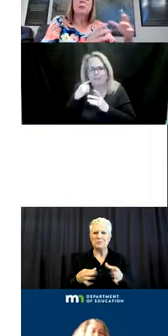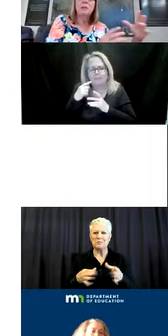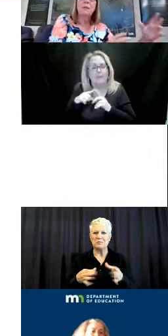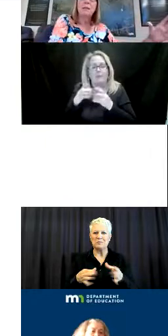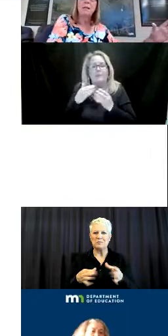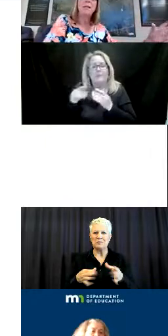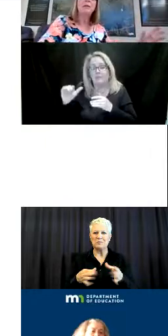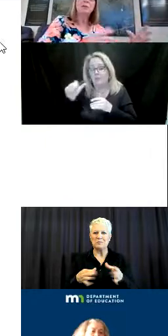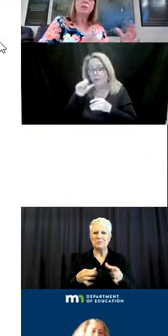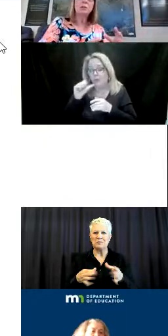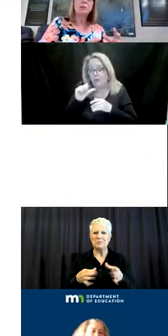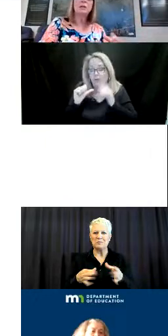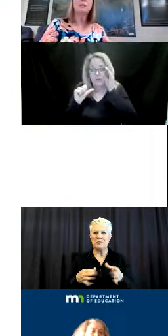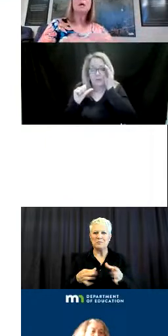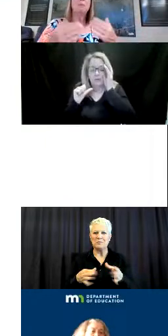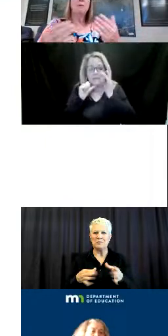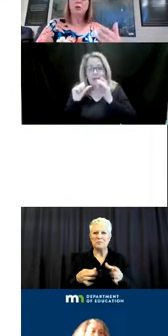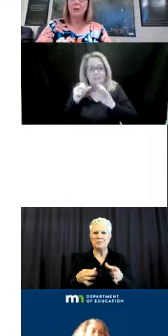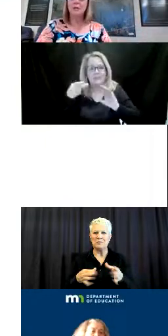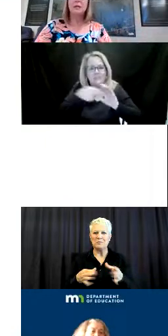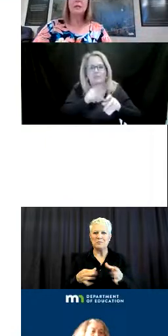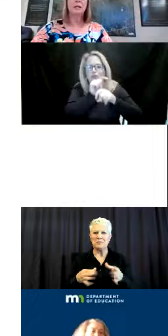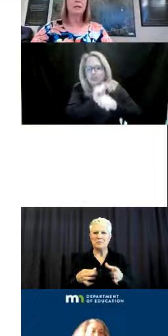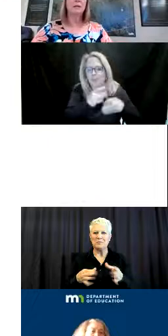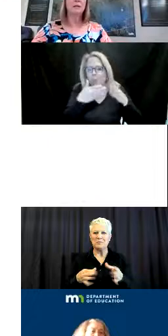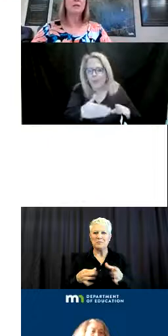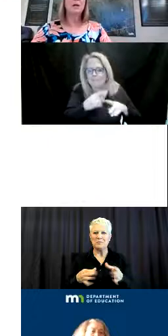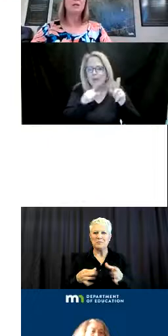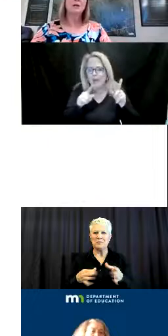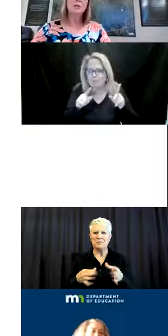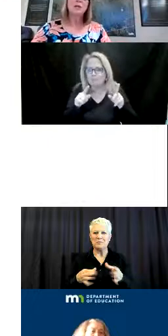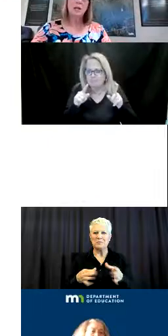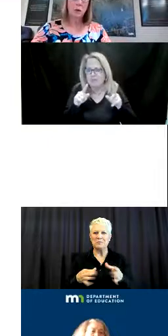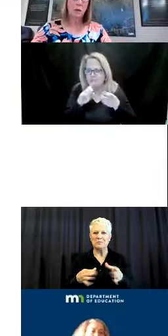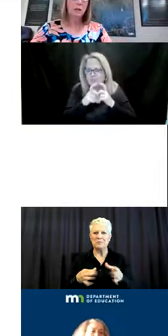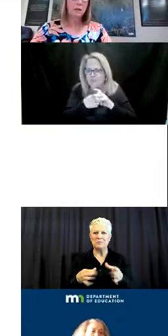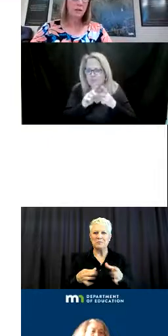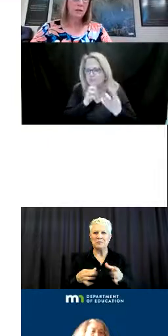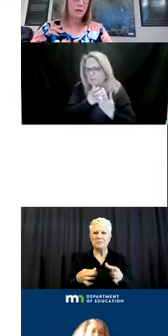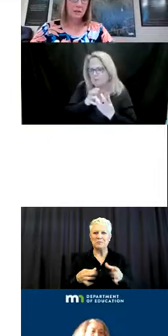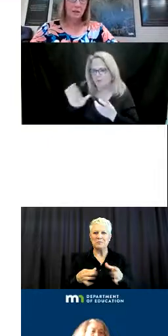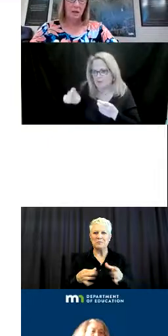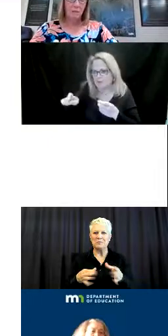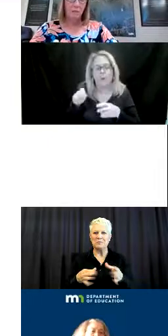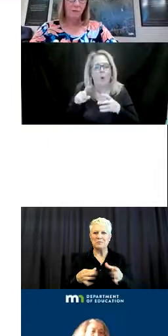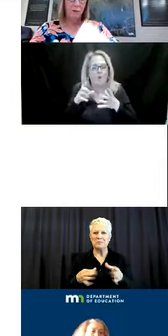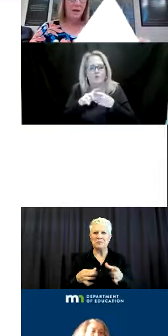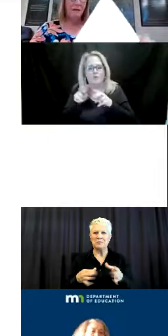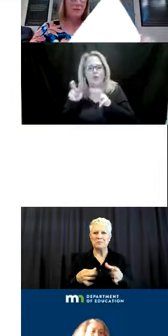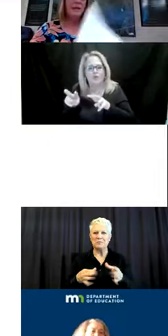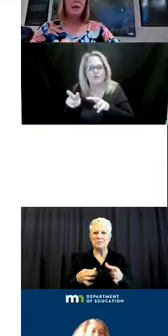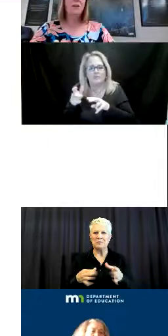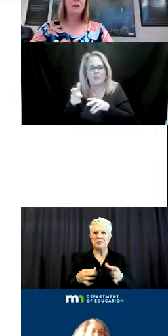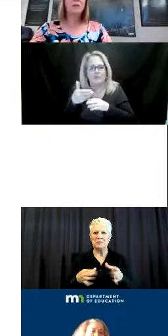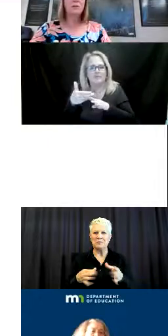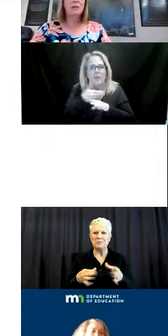wasn't participating in the traditional sense, but they translated into this. So let's just take a quick look at this before we have